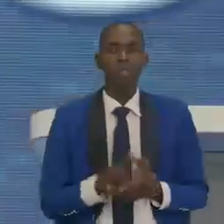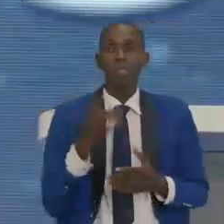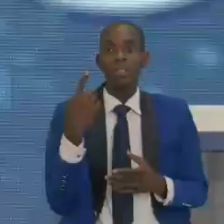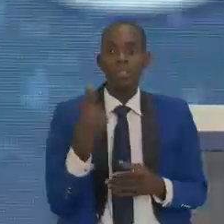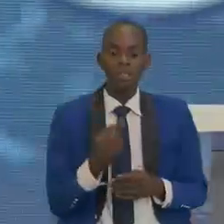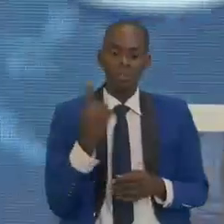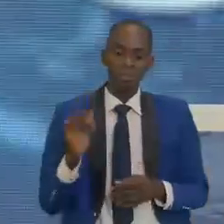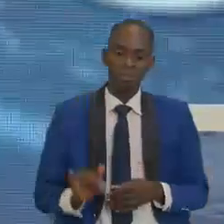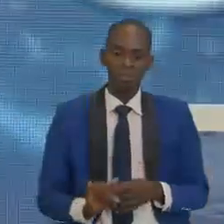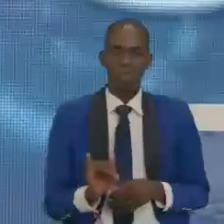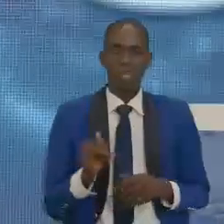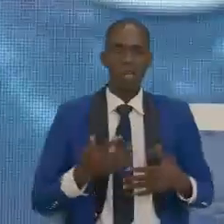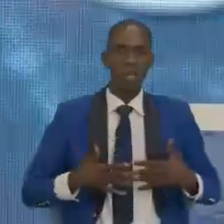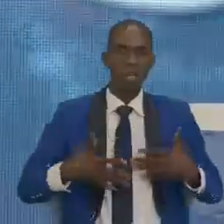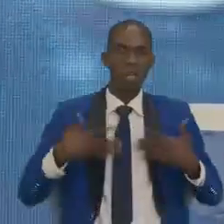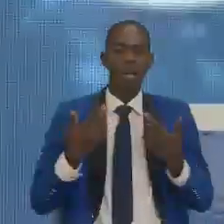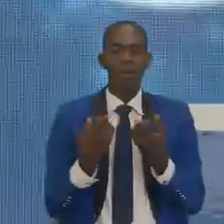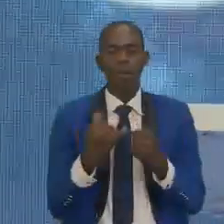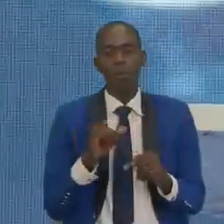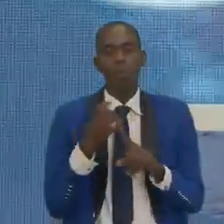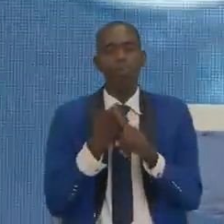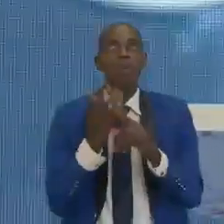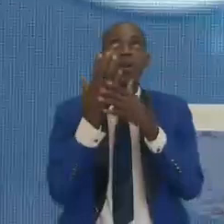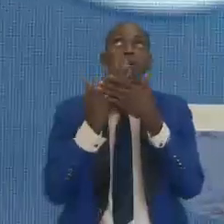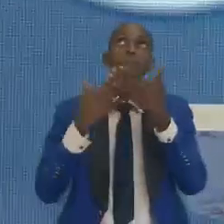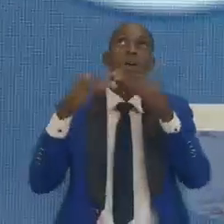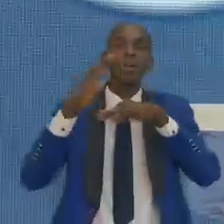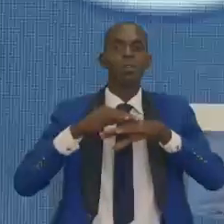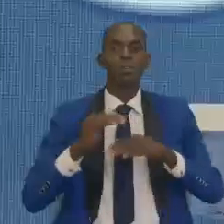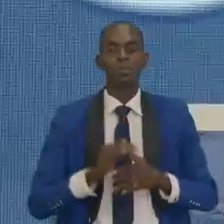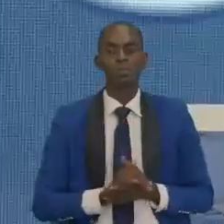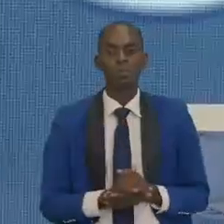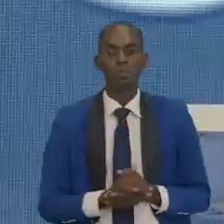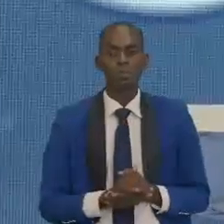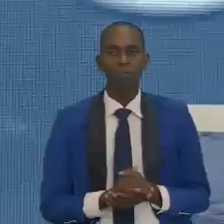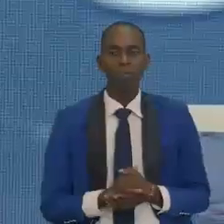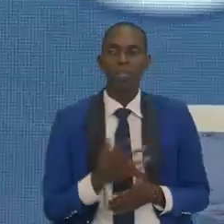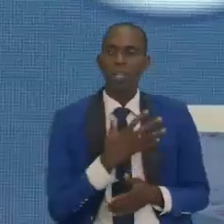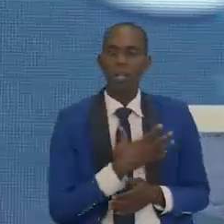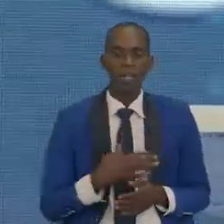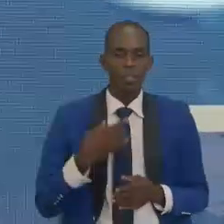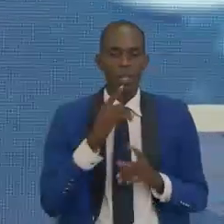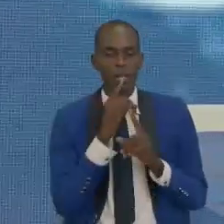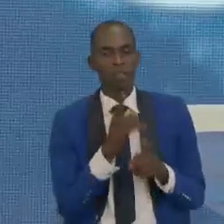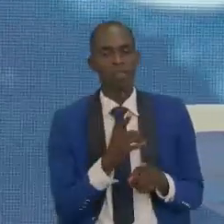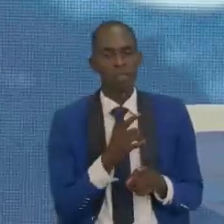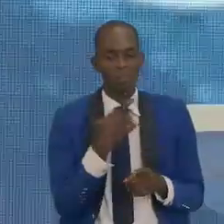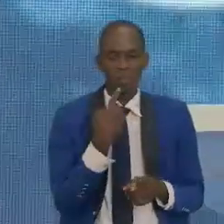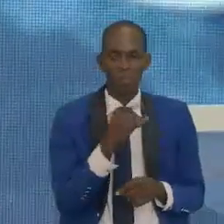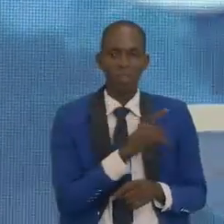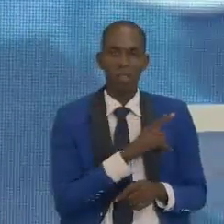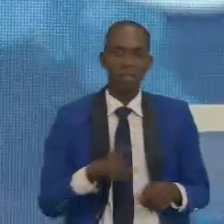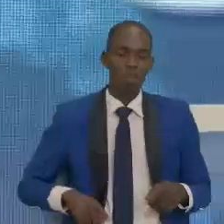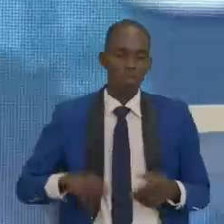eternal life coming from heaven. And he said, Lord, this is